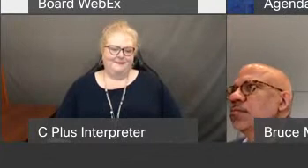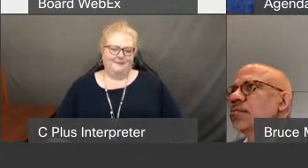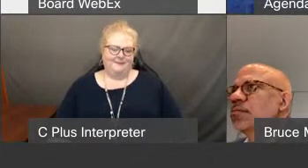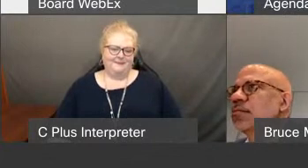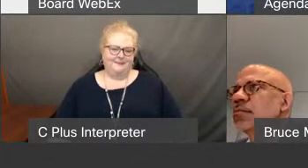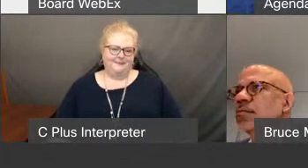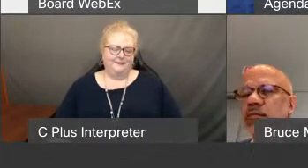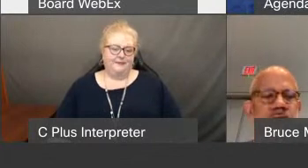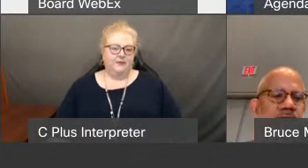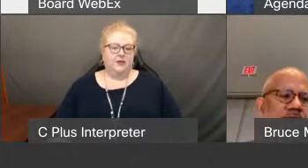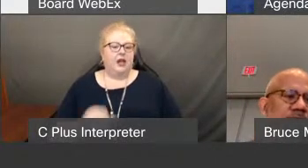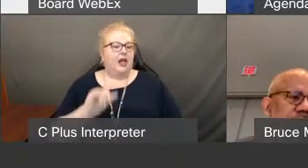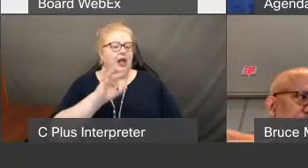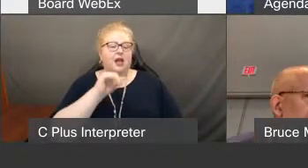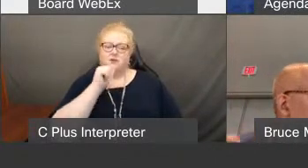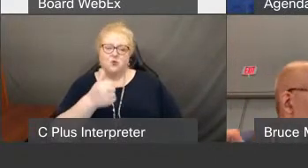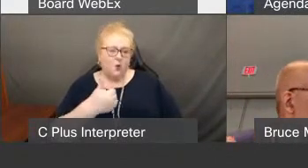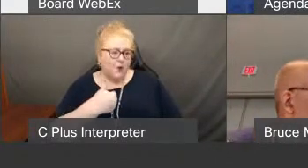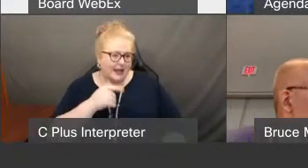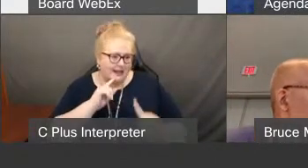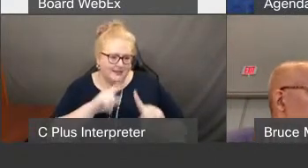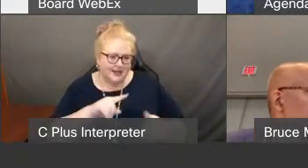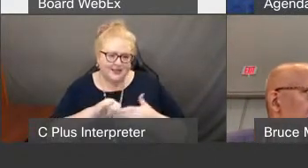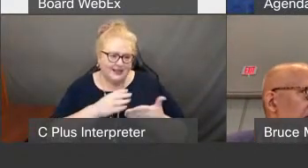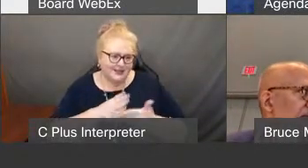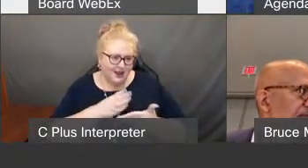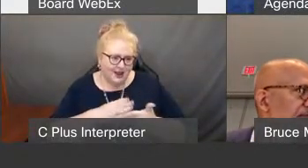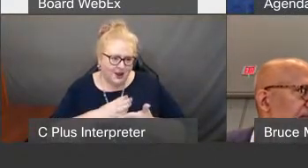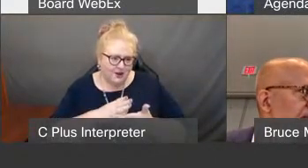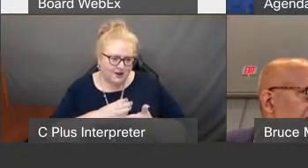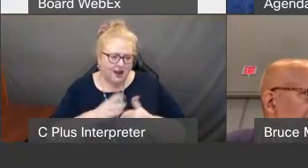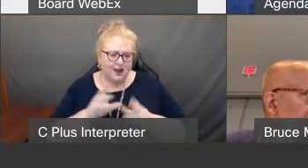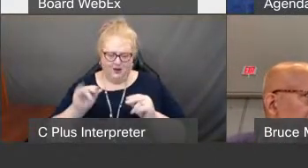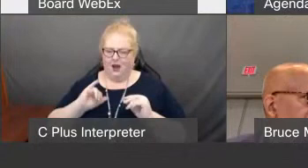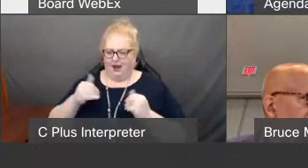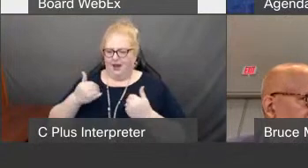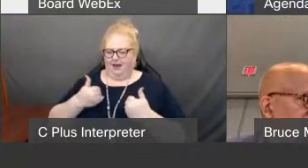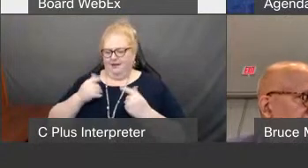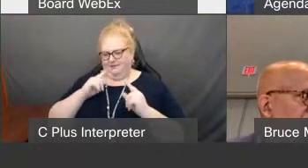If you don't know the answer, that's okay. You can just, you can let me know. Oh, I do know the answer.